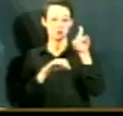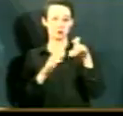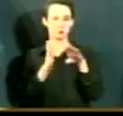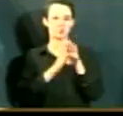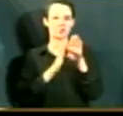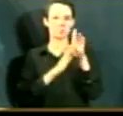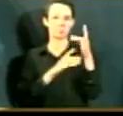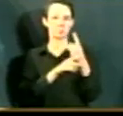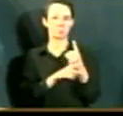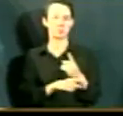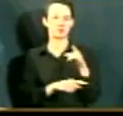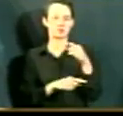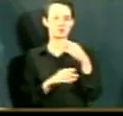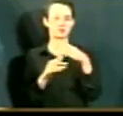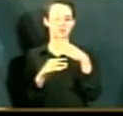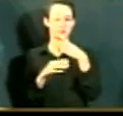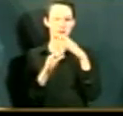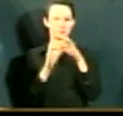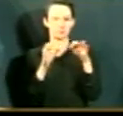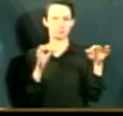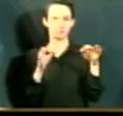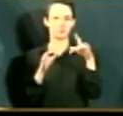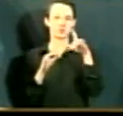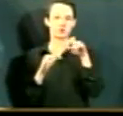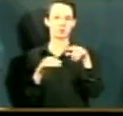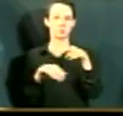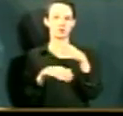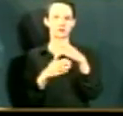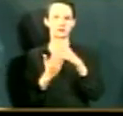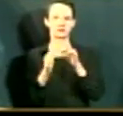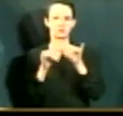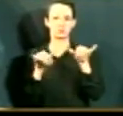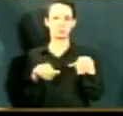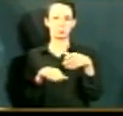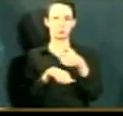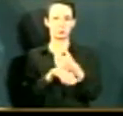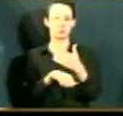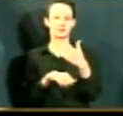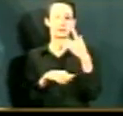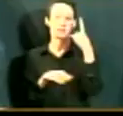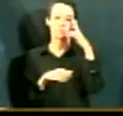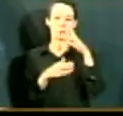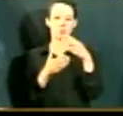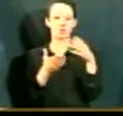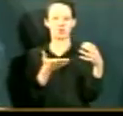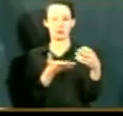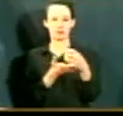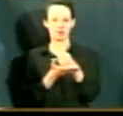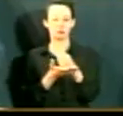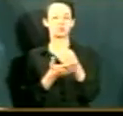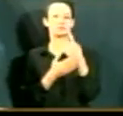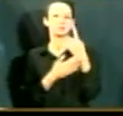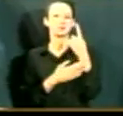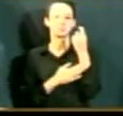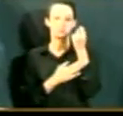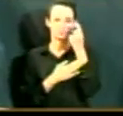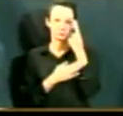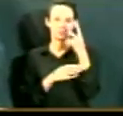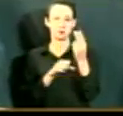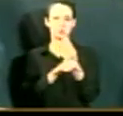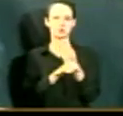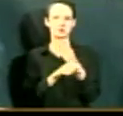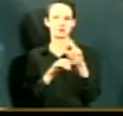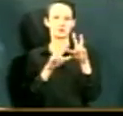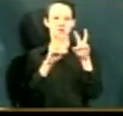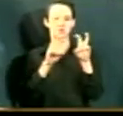their position statement that there should be a system in place to collect, make sense of, and use the assessment information to guide